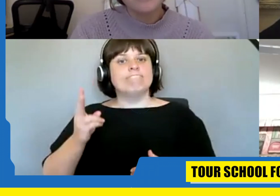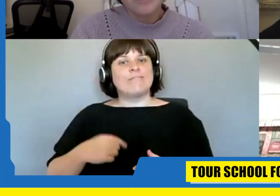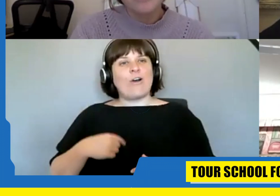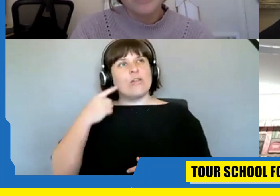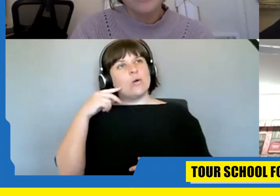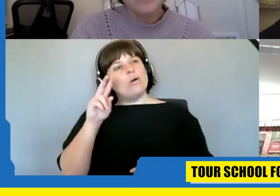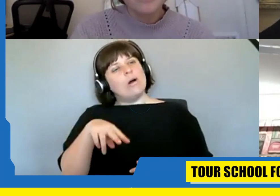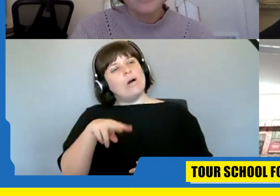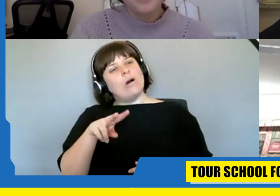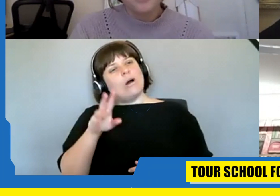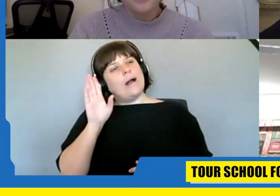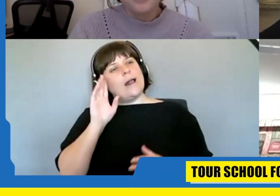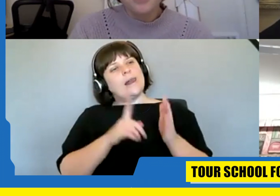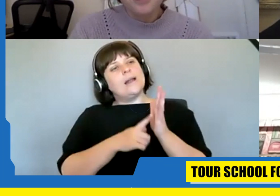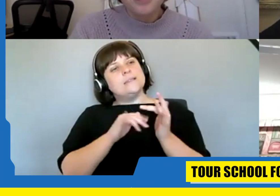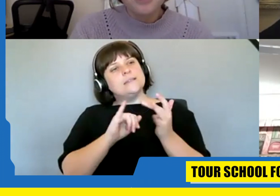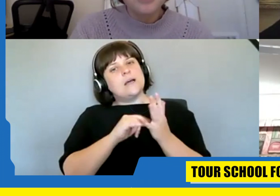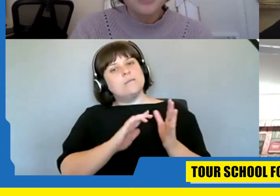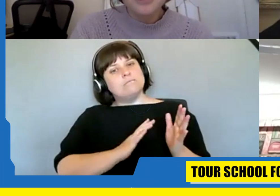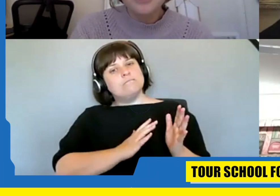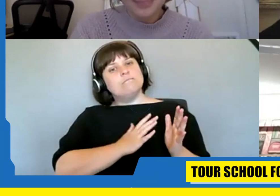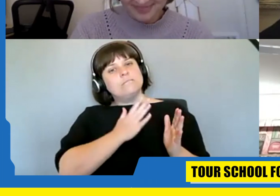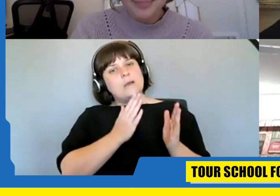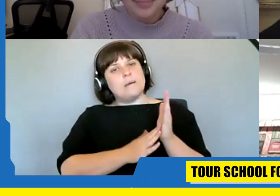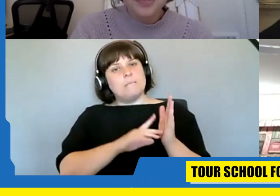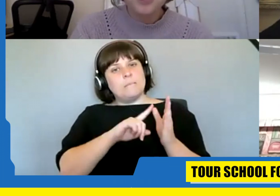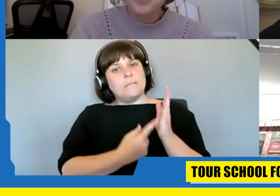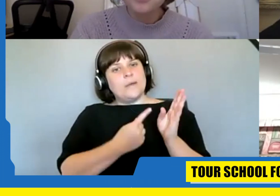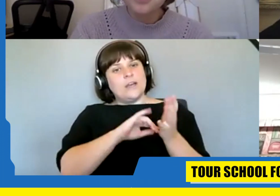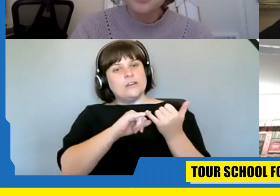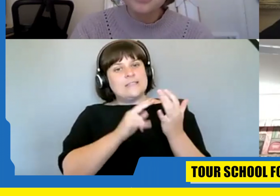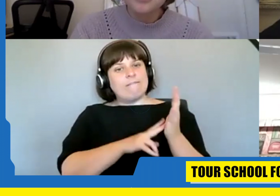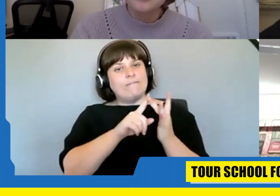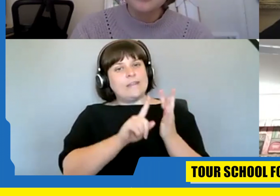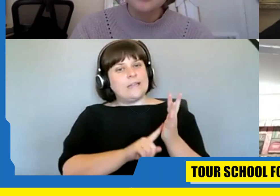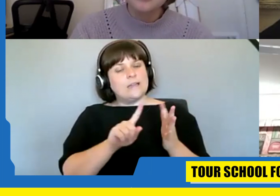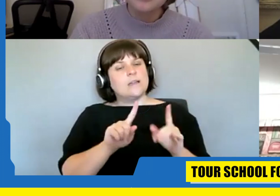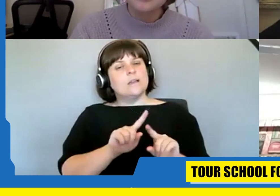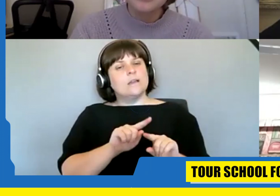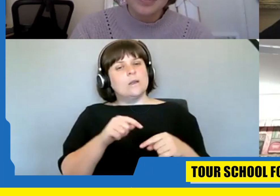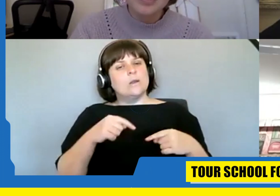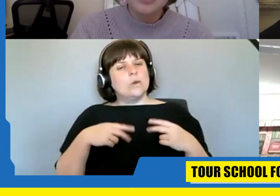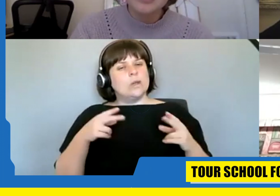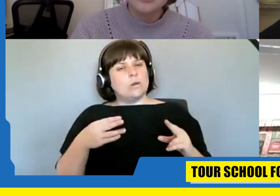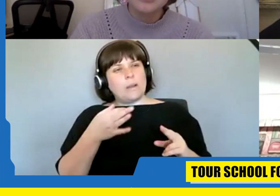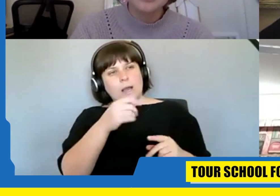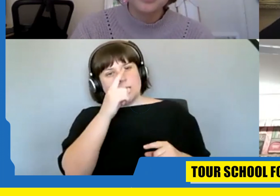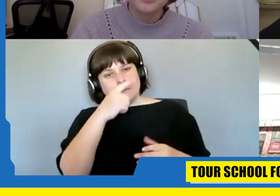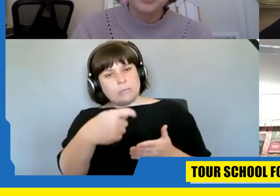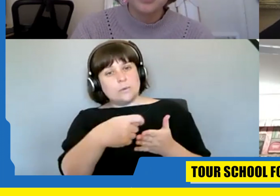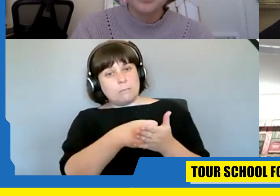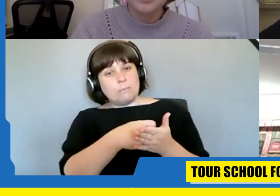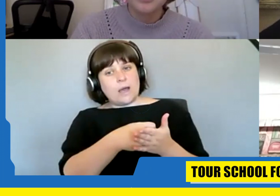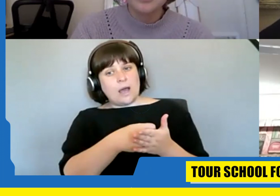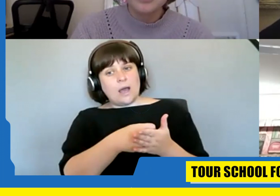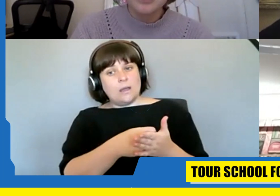interesting at Marysville. We usually have people pay. We've got a small following.